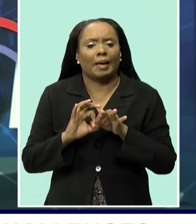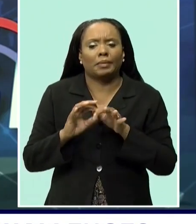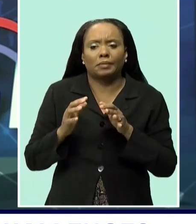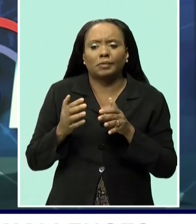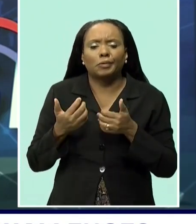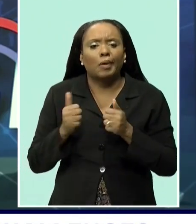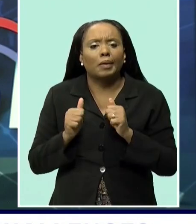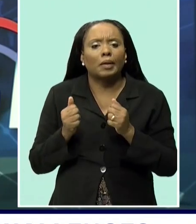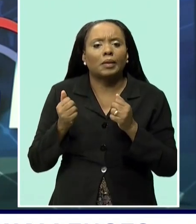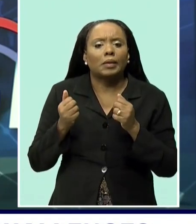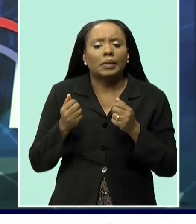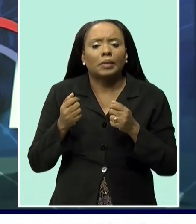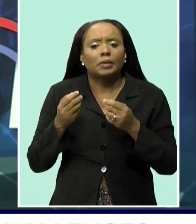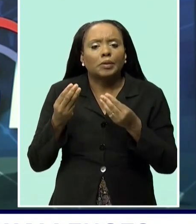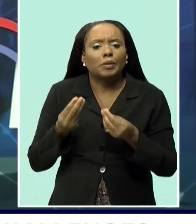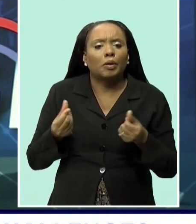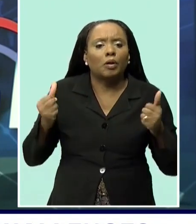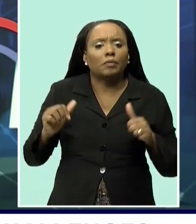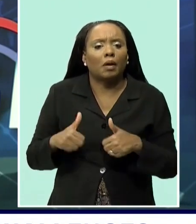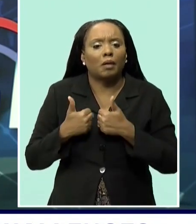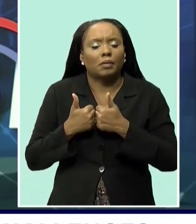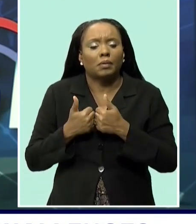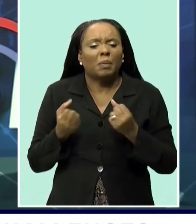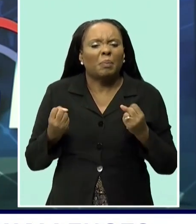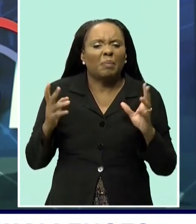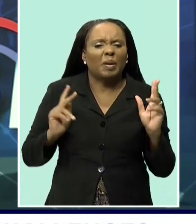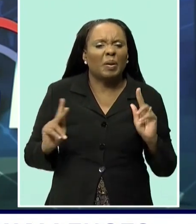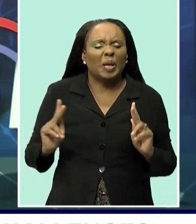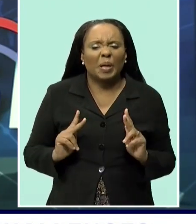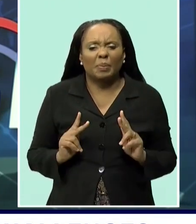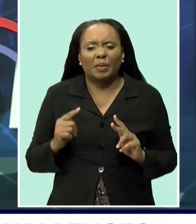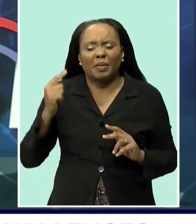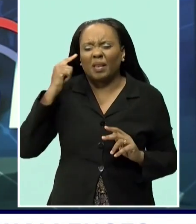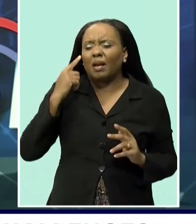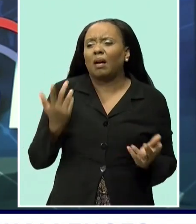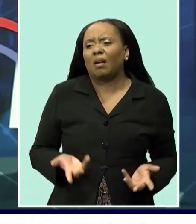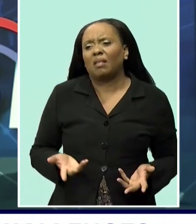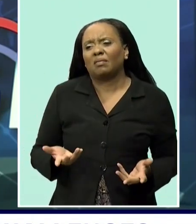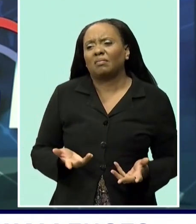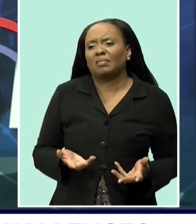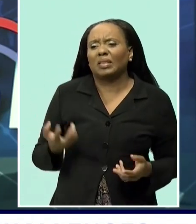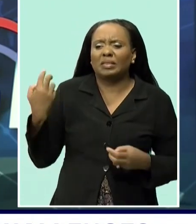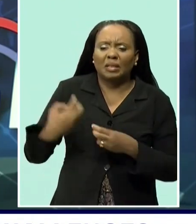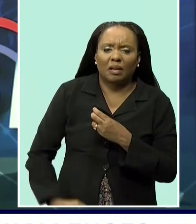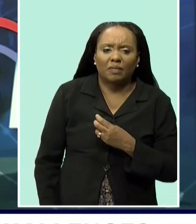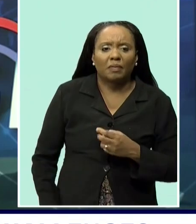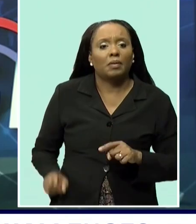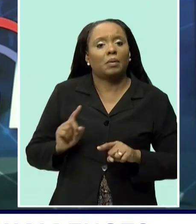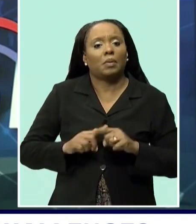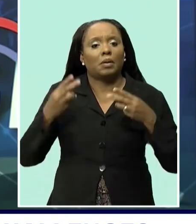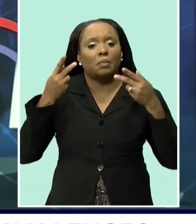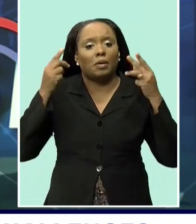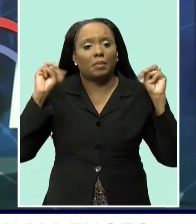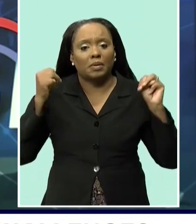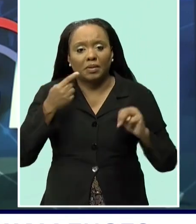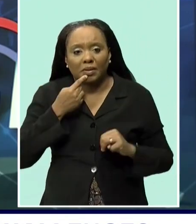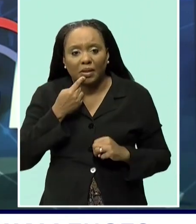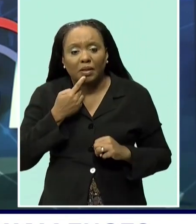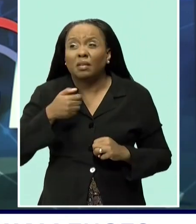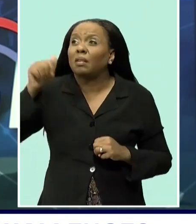too many who, because of the difficulties, will believe it is impossible. Ms. Motley is confident with God's help and the commitment